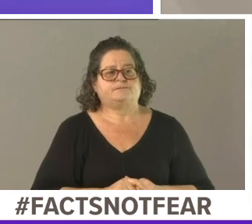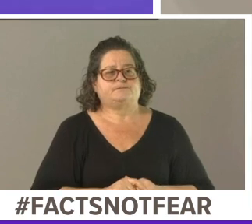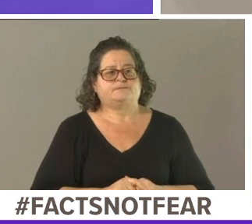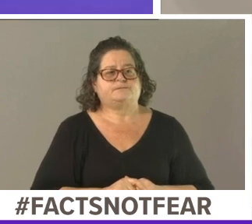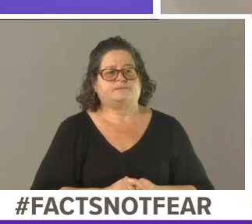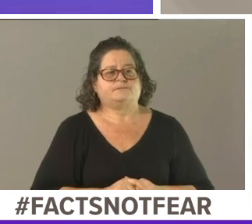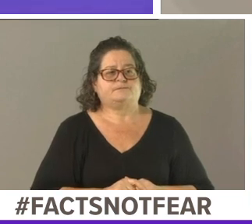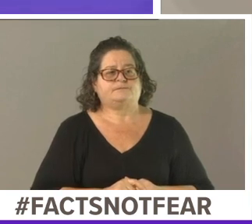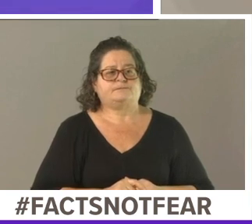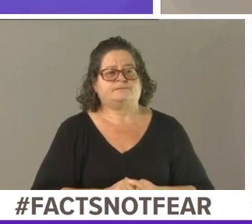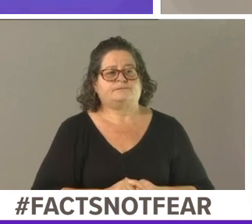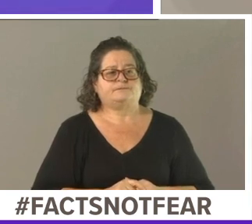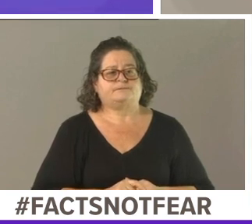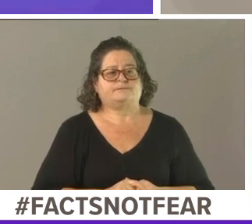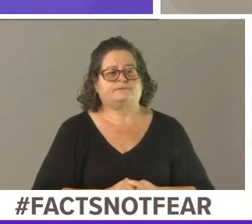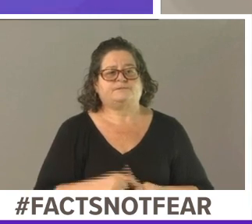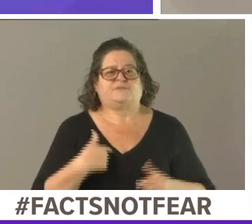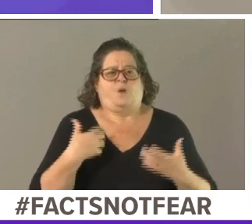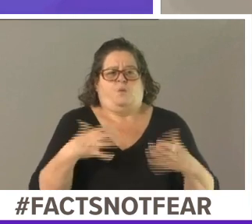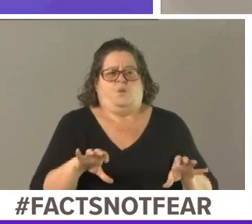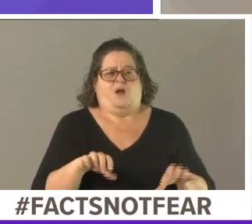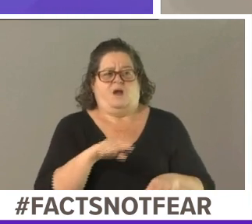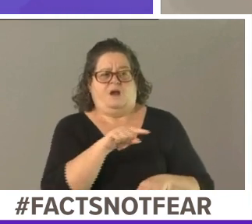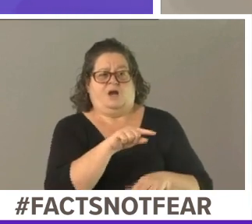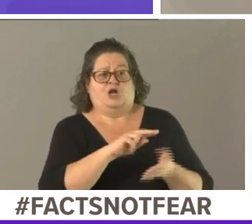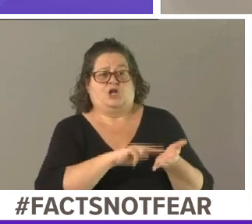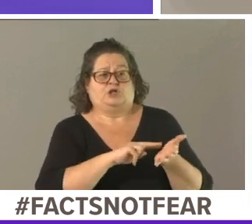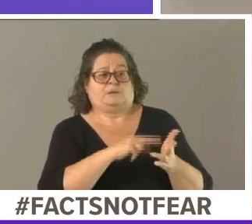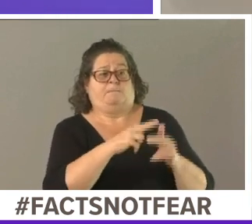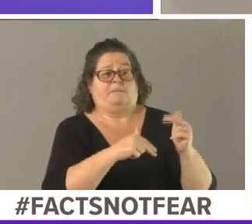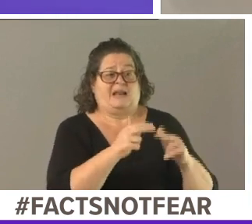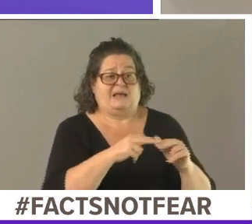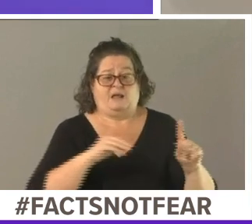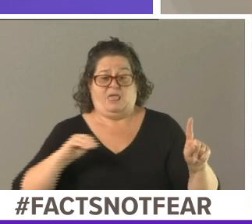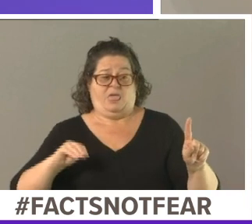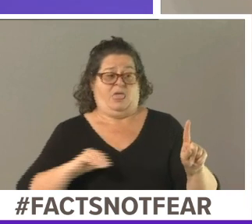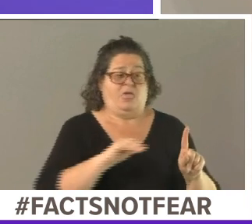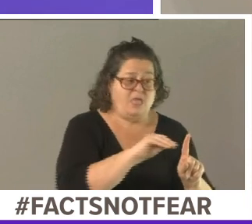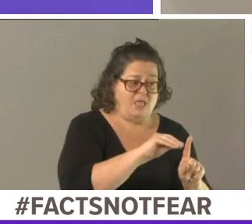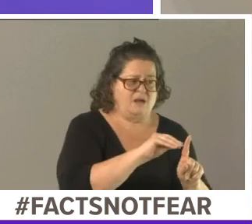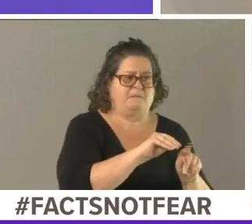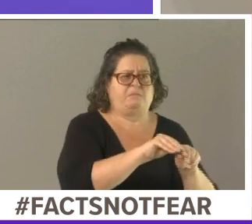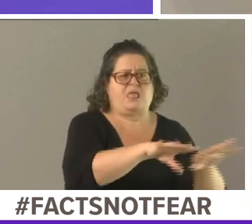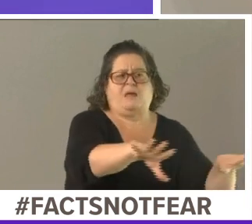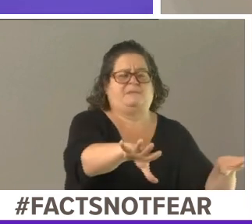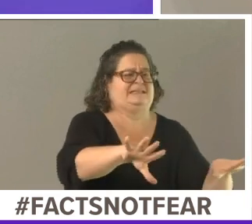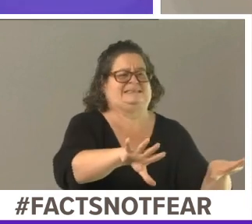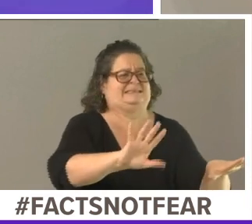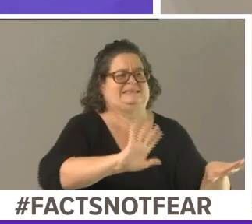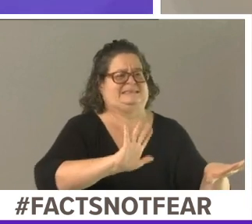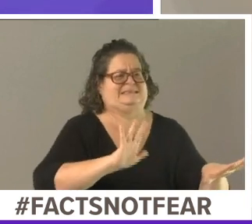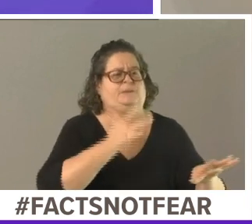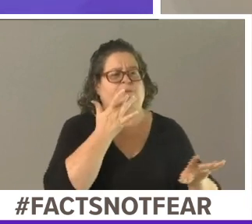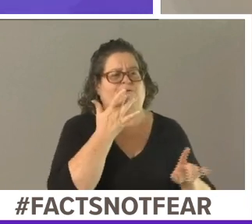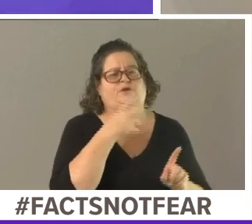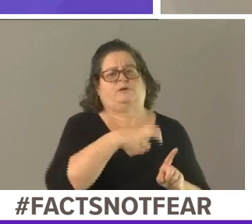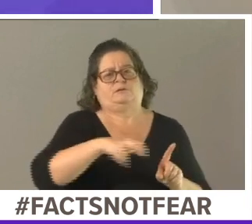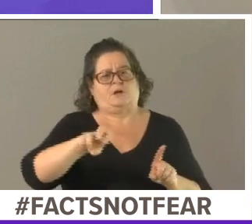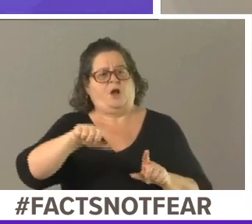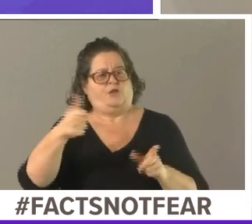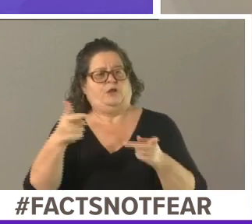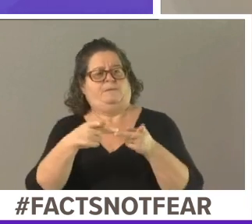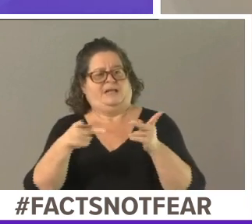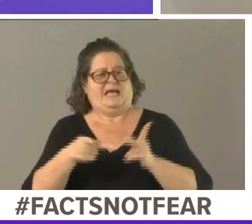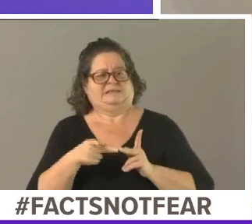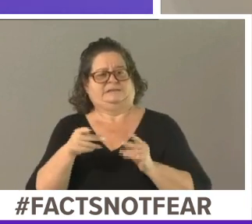other skilled nursing facilities. This contract has the potential to add up to 330 additional beds statewide. And